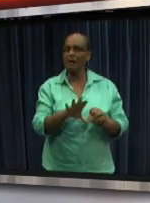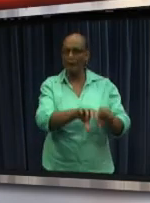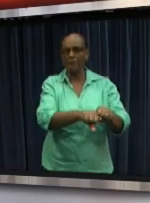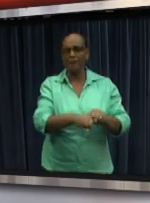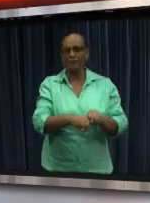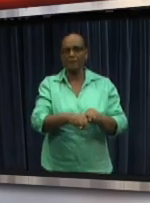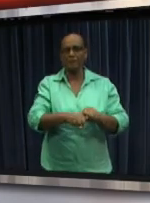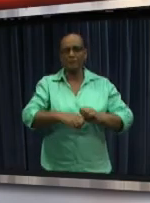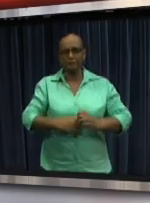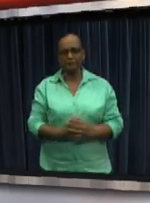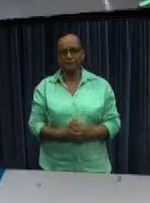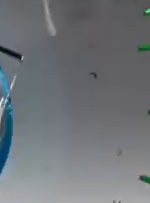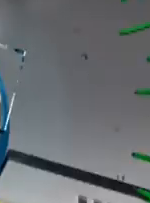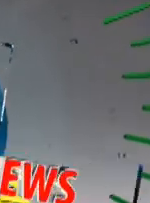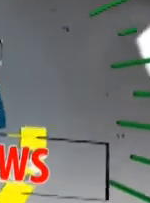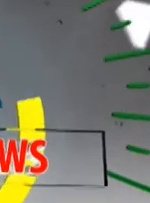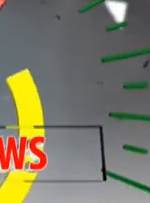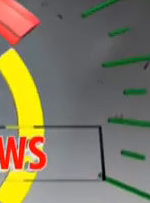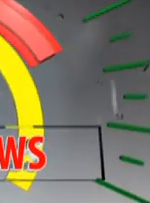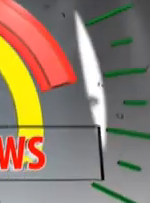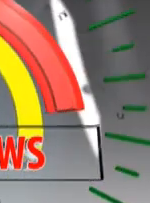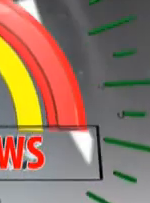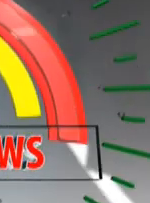this illiquidity.